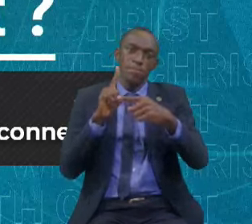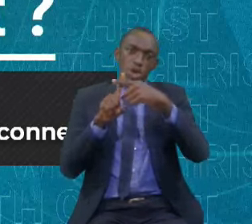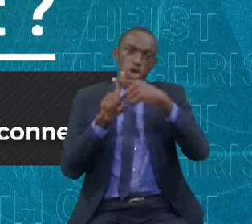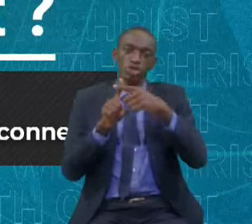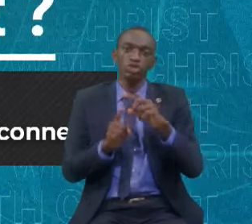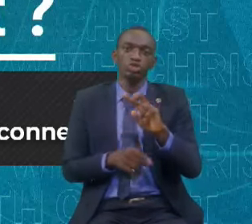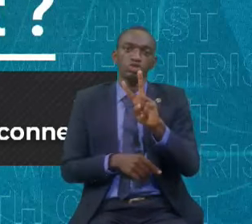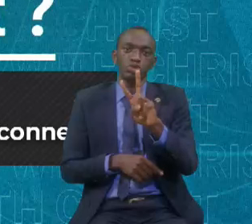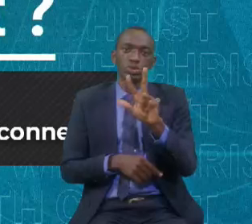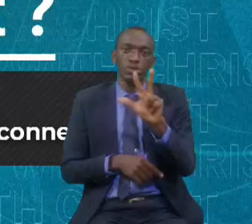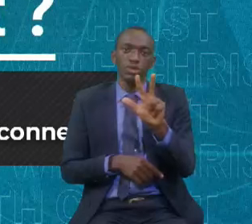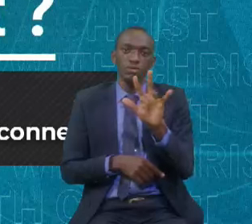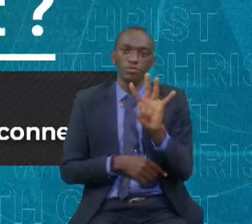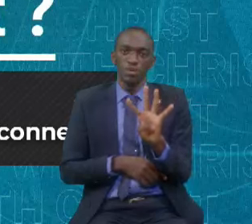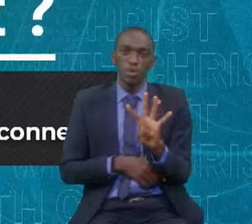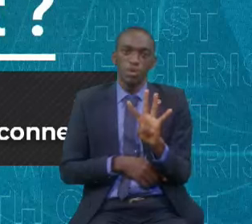234